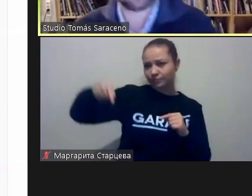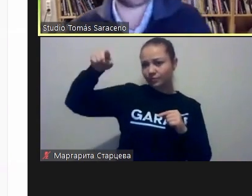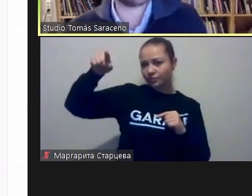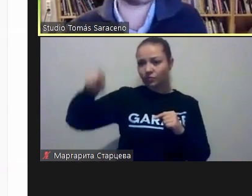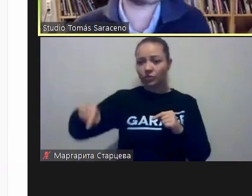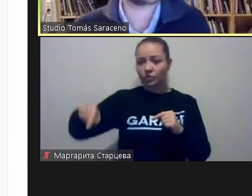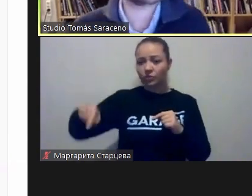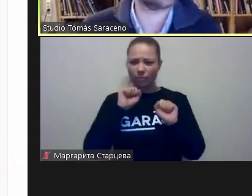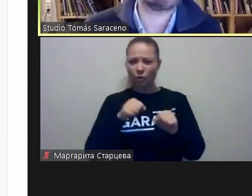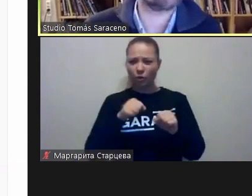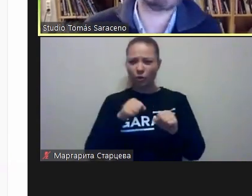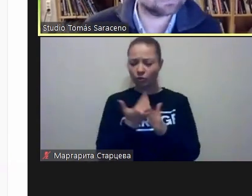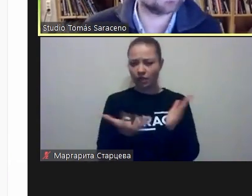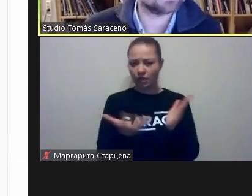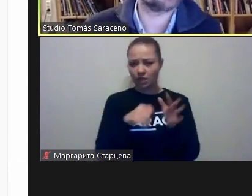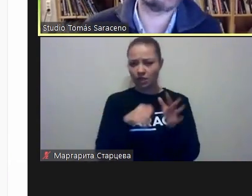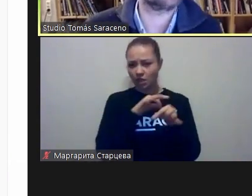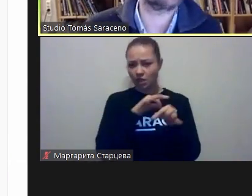But nevertheless,